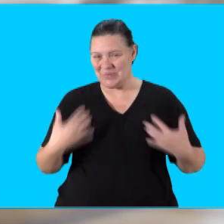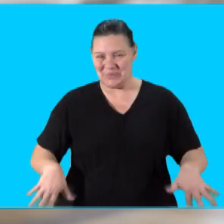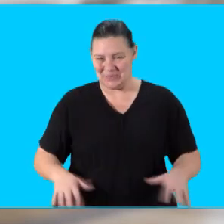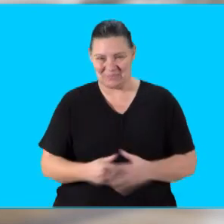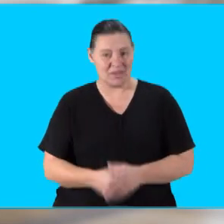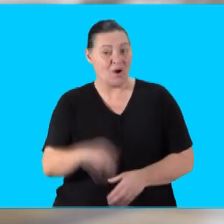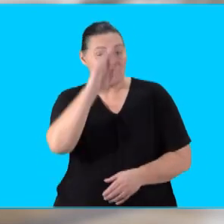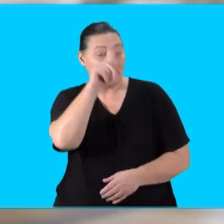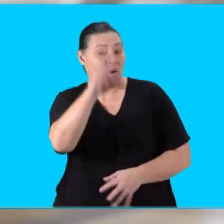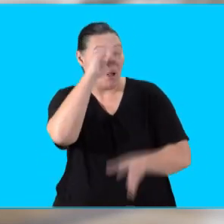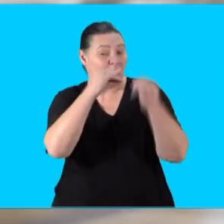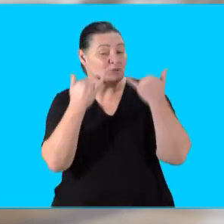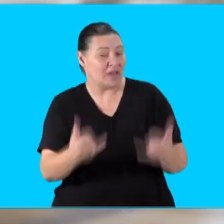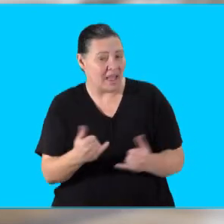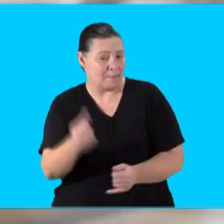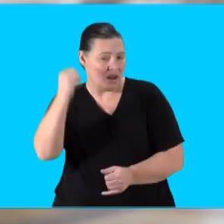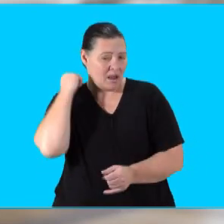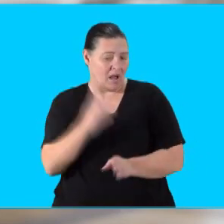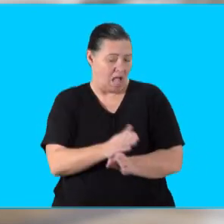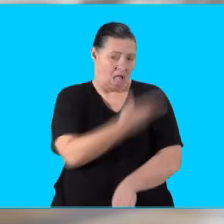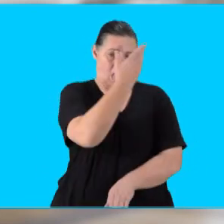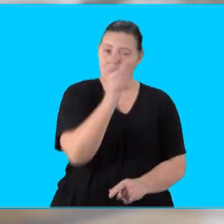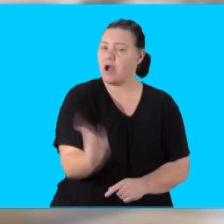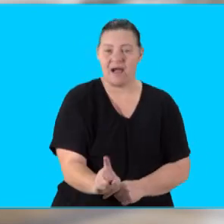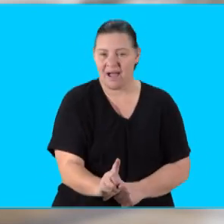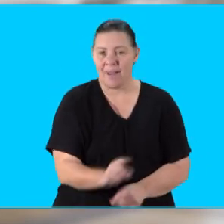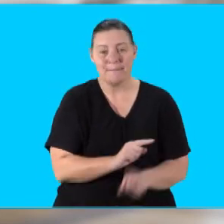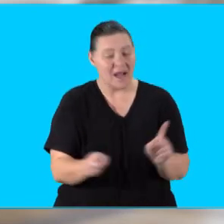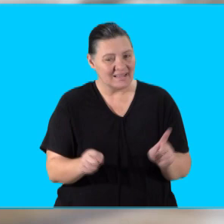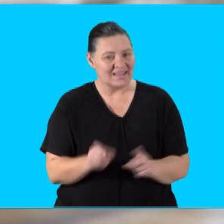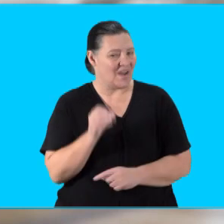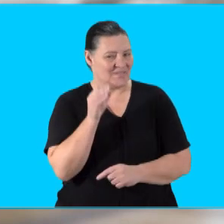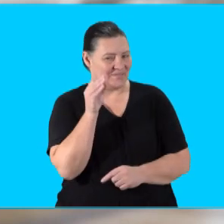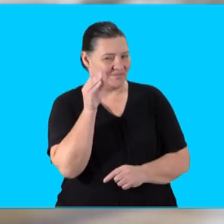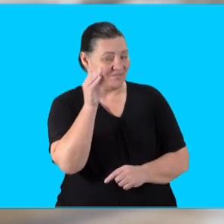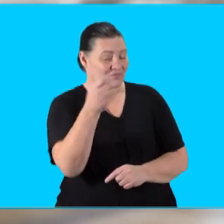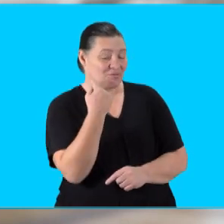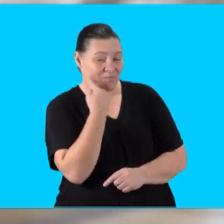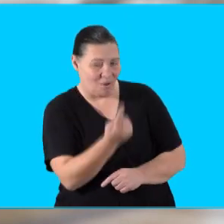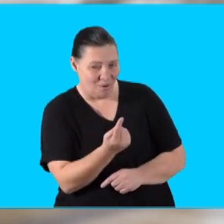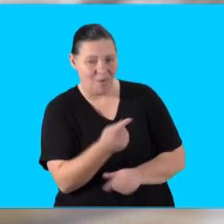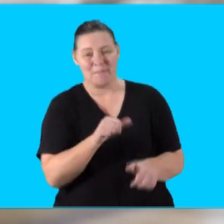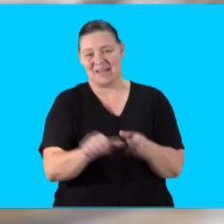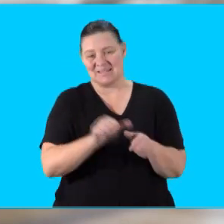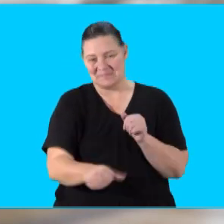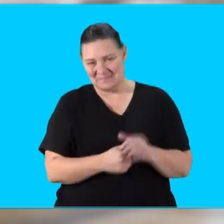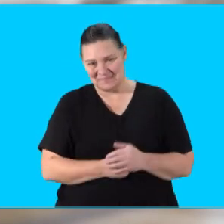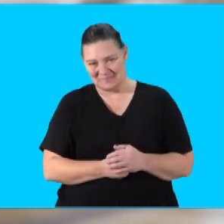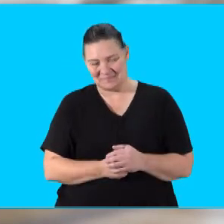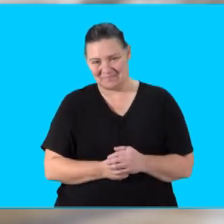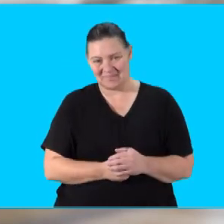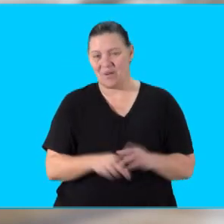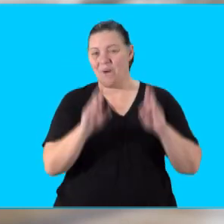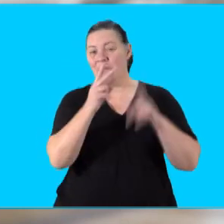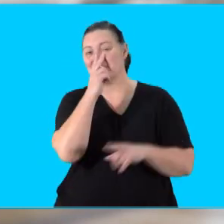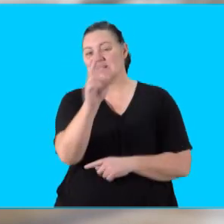So remember, what you learned today does not nullify yesterday, but obviously it does make tomorrow better.